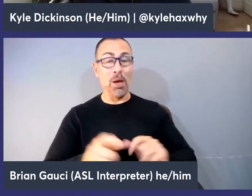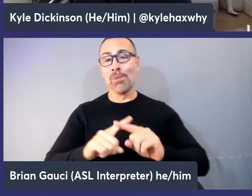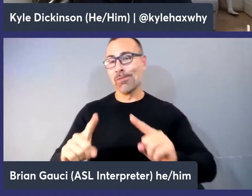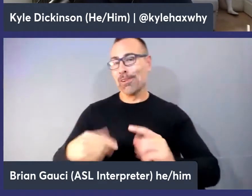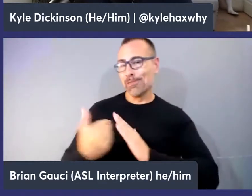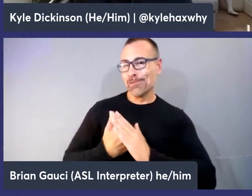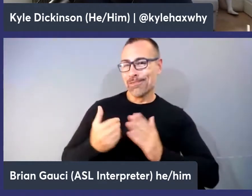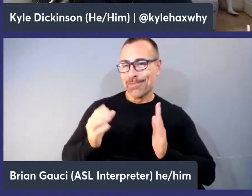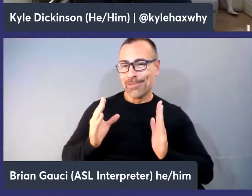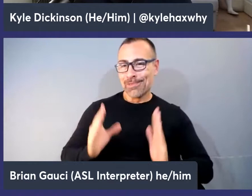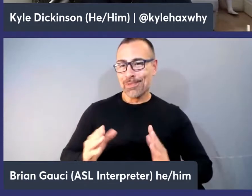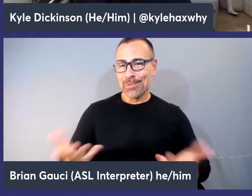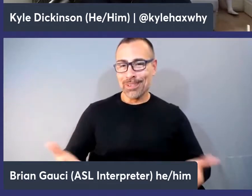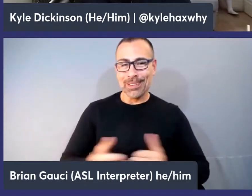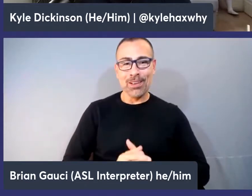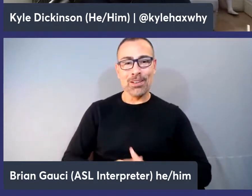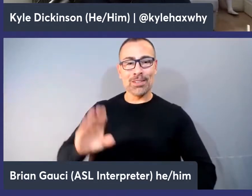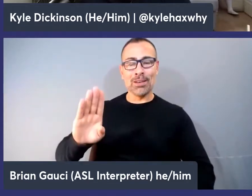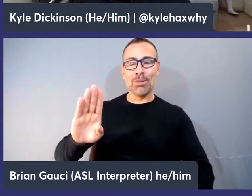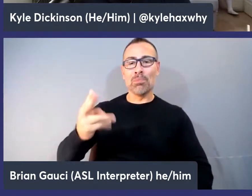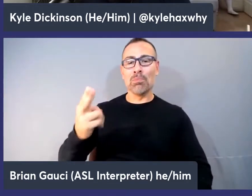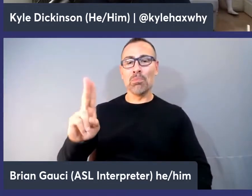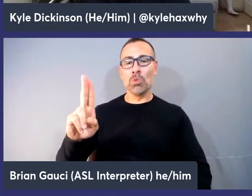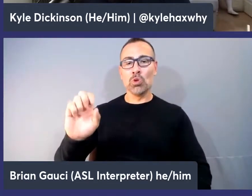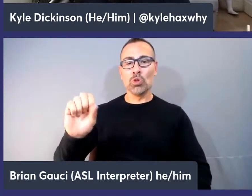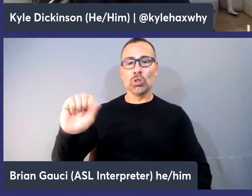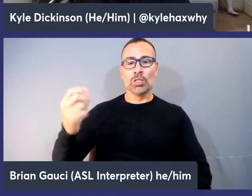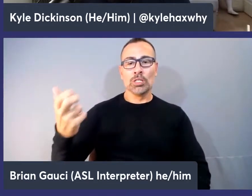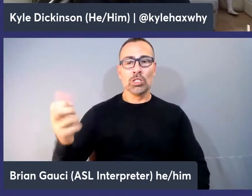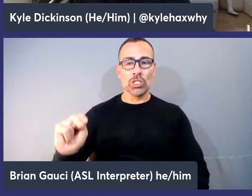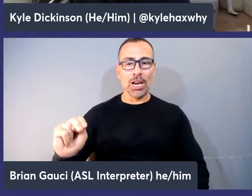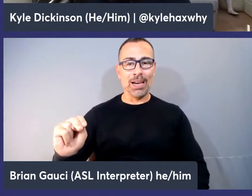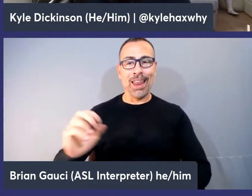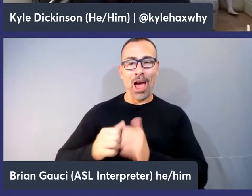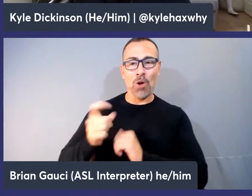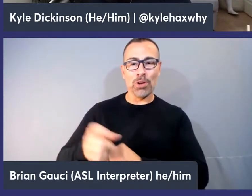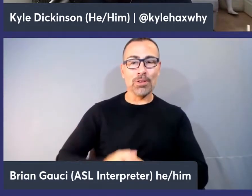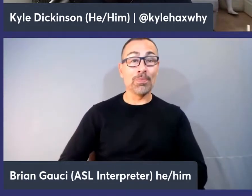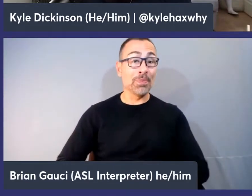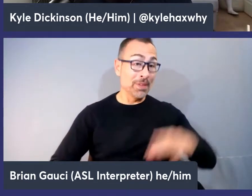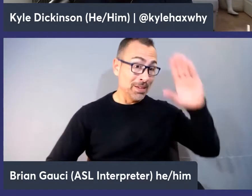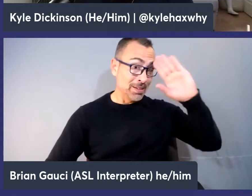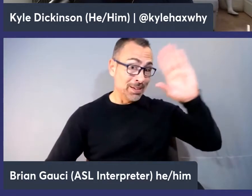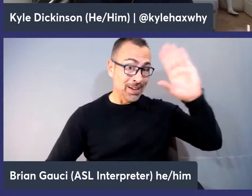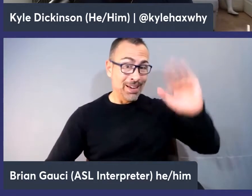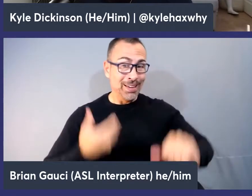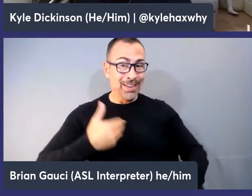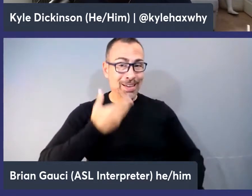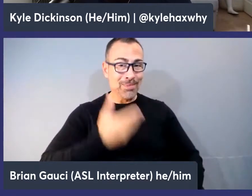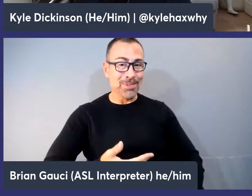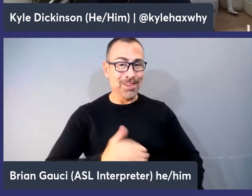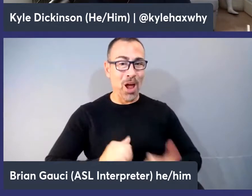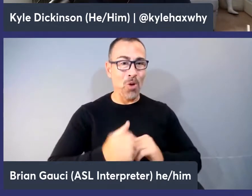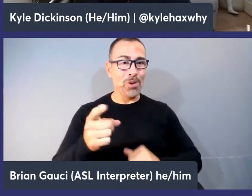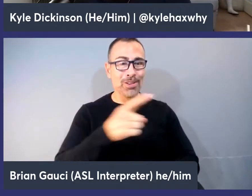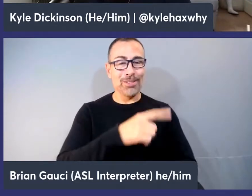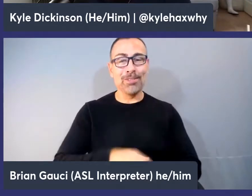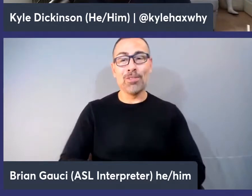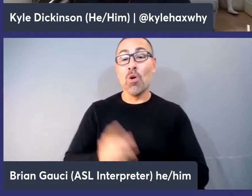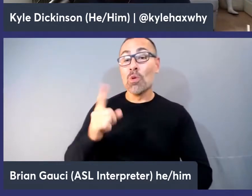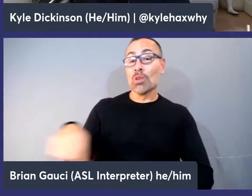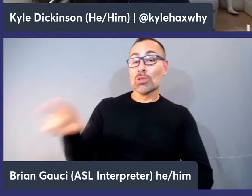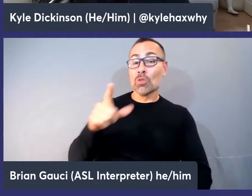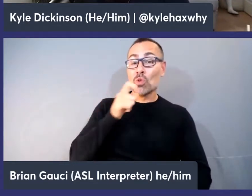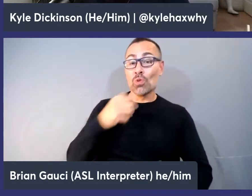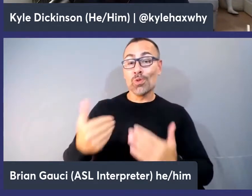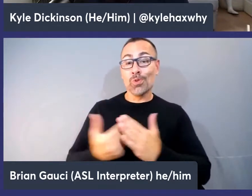new. Bhushan, how are you today? Hi, Aaron. I'm good. How are you? Doing pretty well. For anyone who's new,